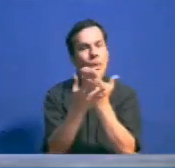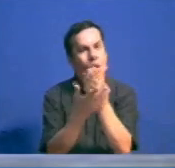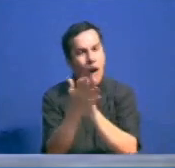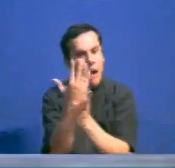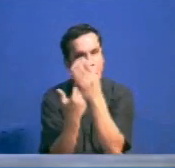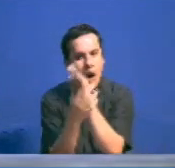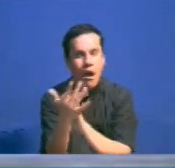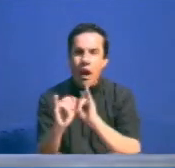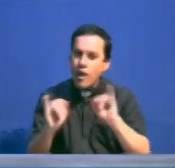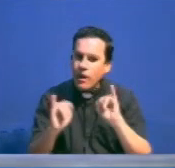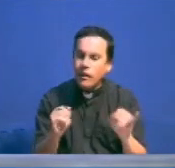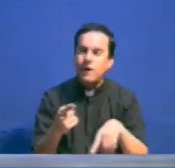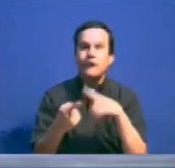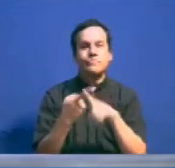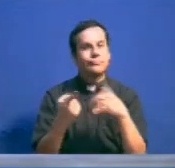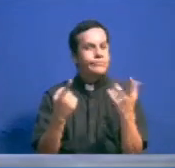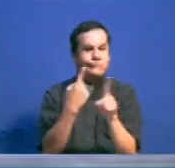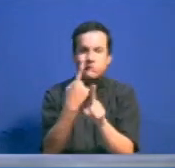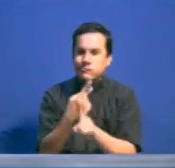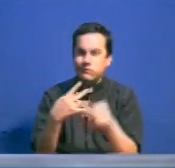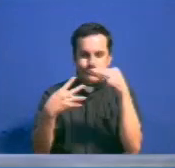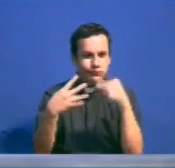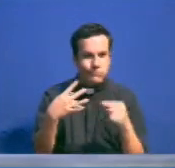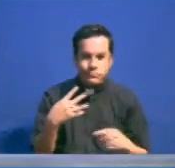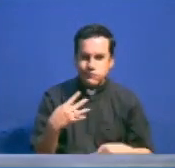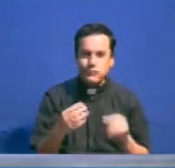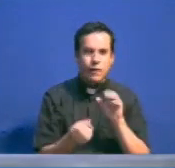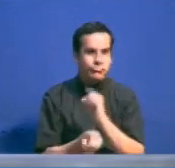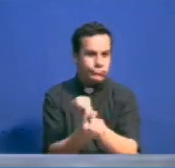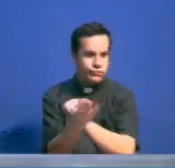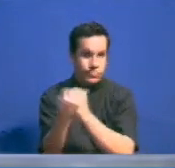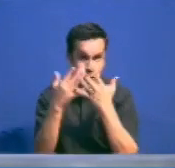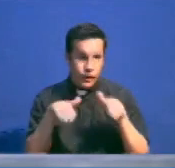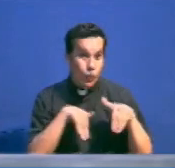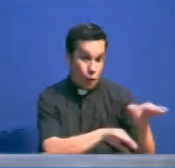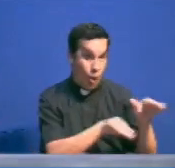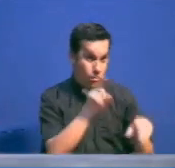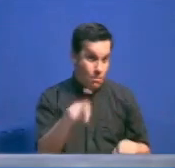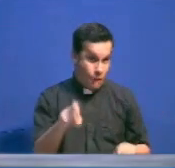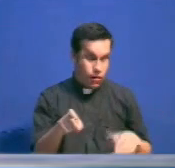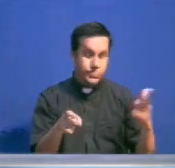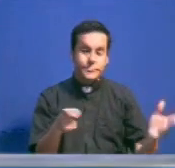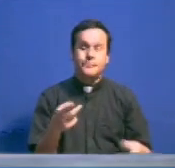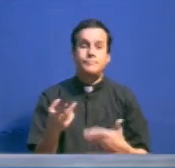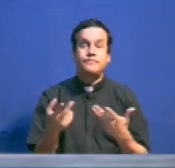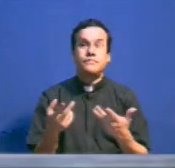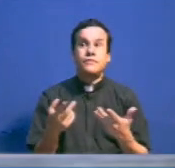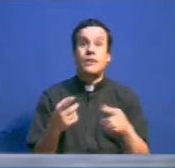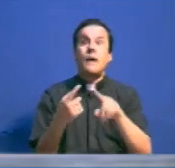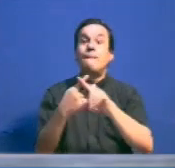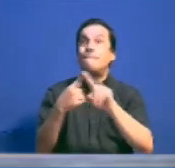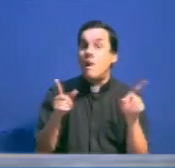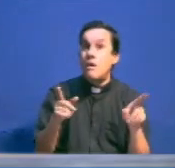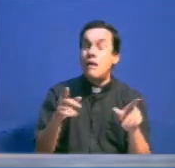basic, one of the basic ways of taking care of this. We are happy now and to know that some dioceses and parishes